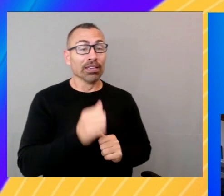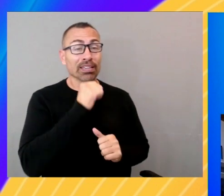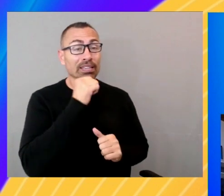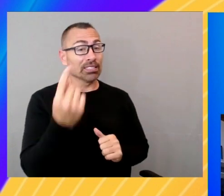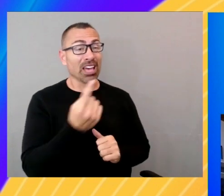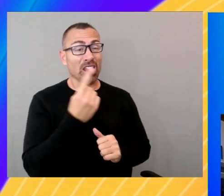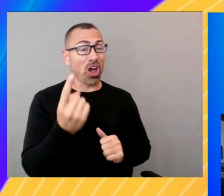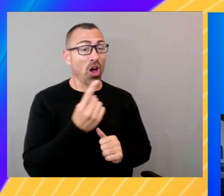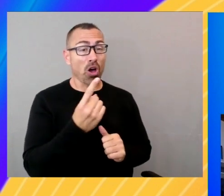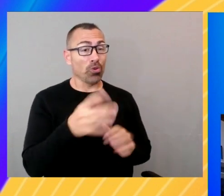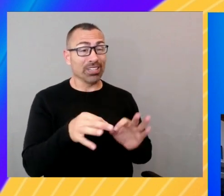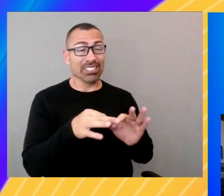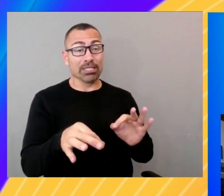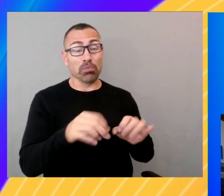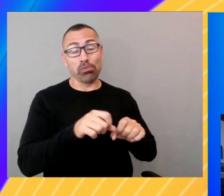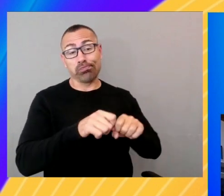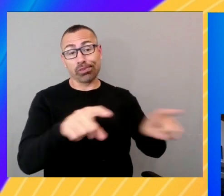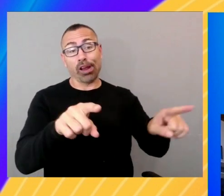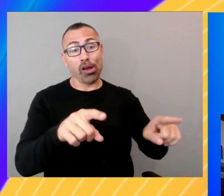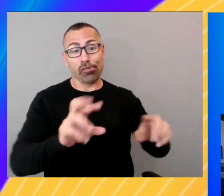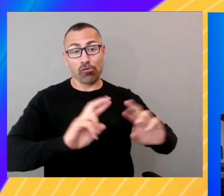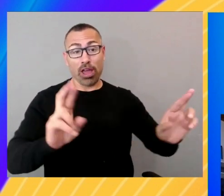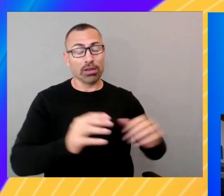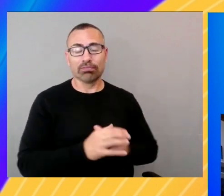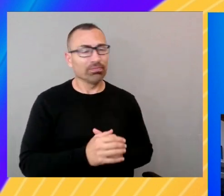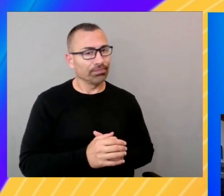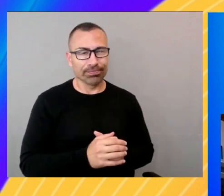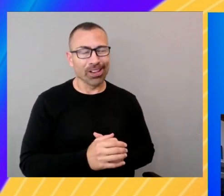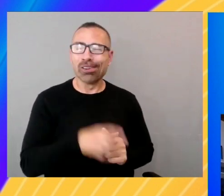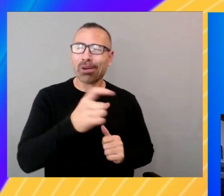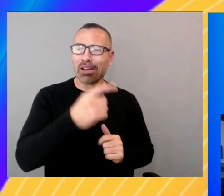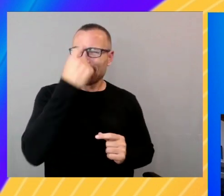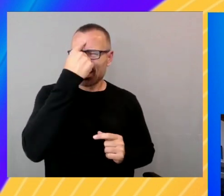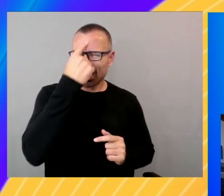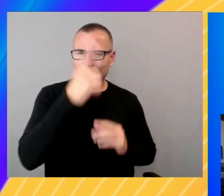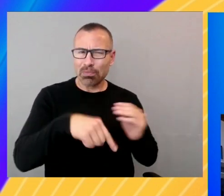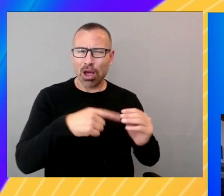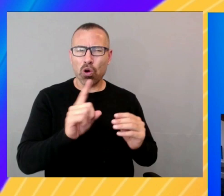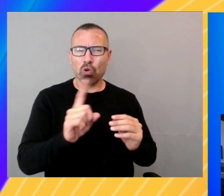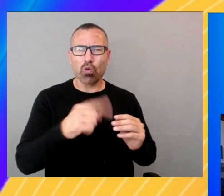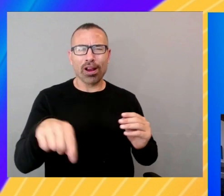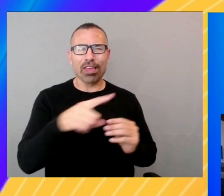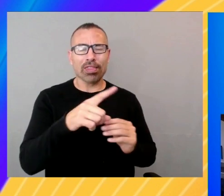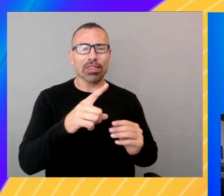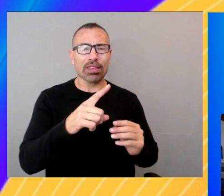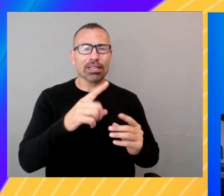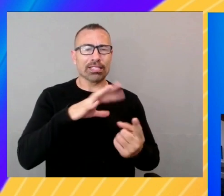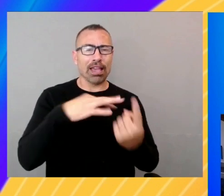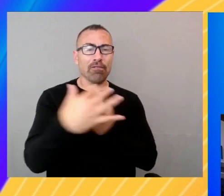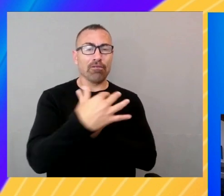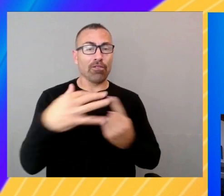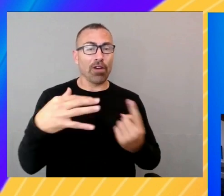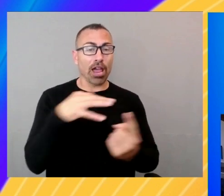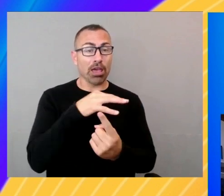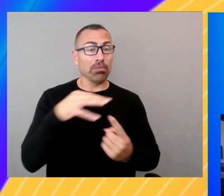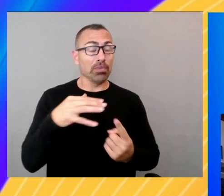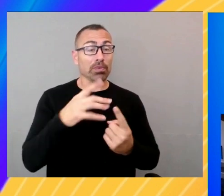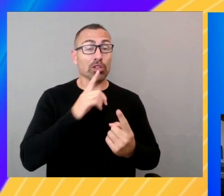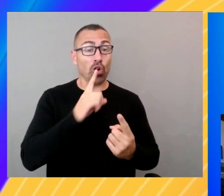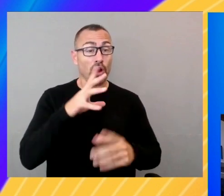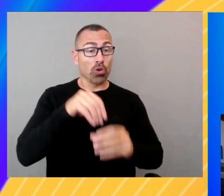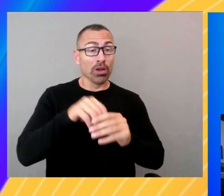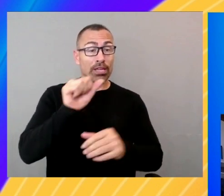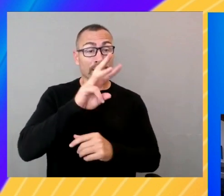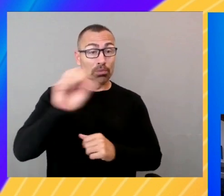to go. We need to think about where these different environments reside when we're talking about within AWS, whether they're across different accounts,